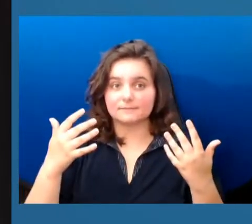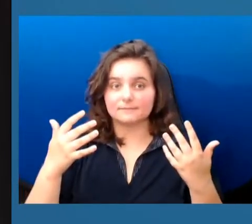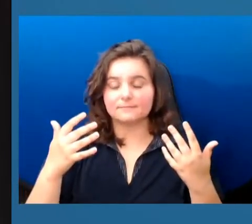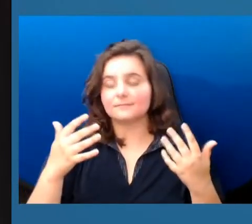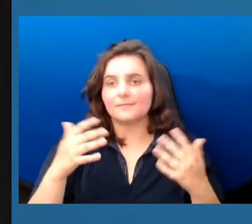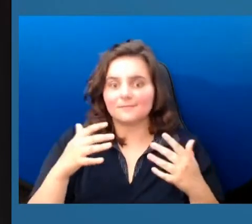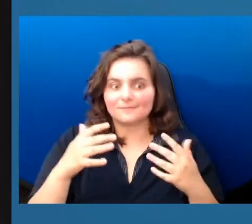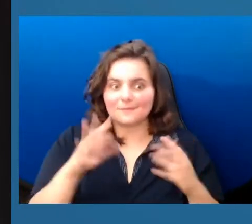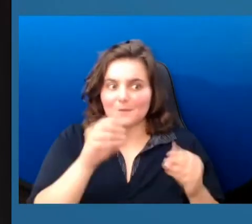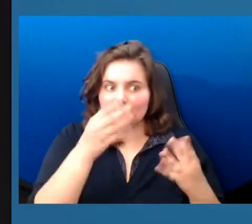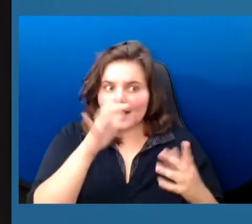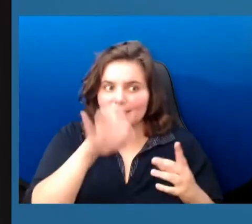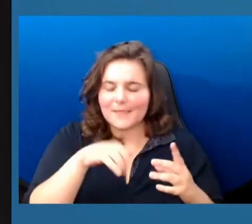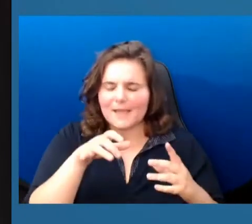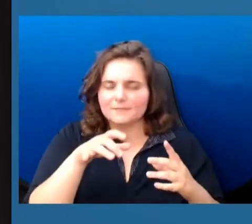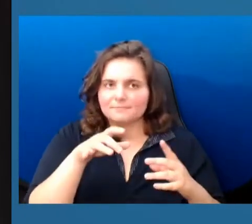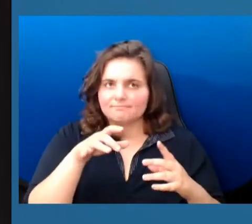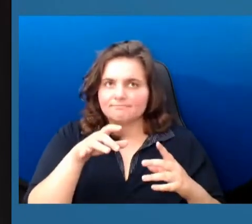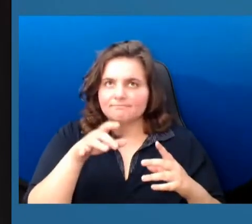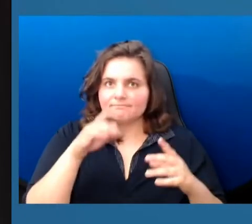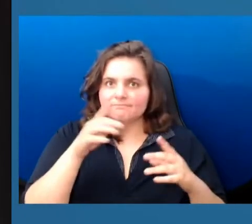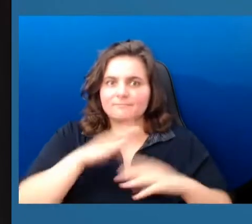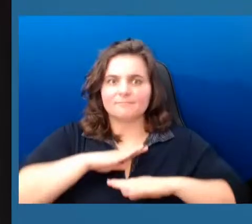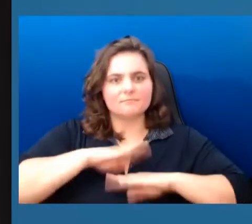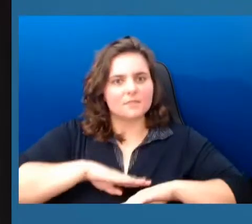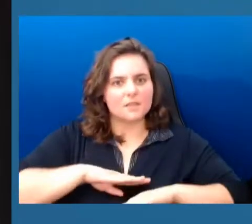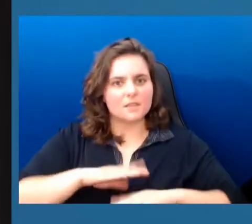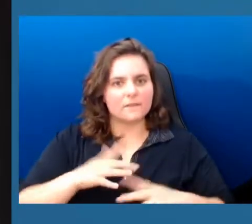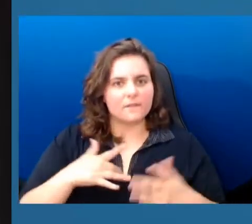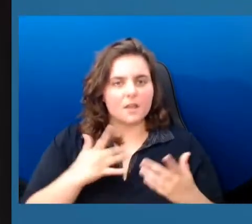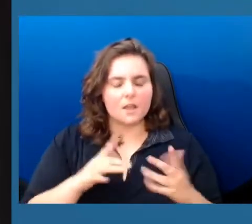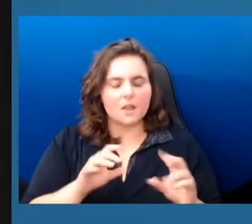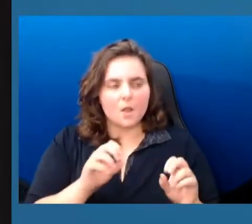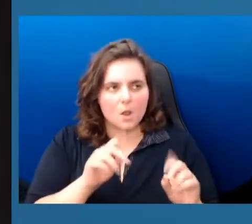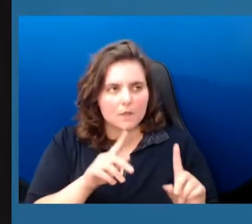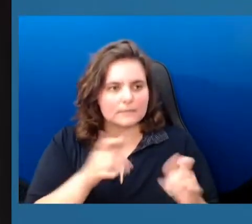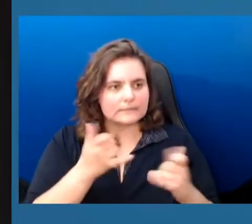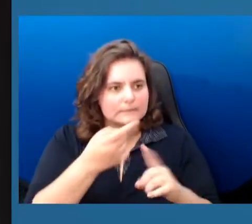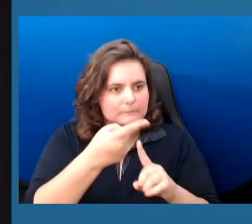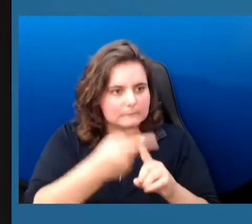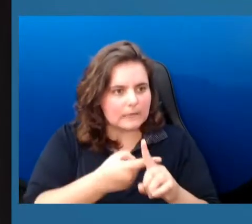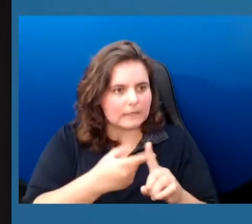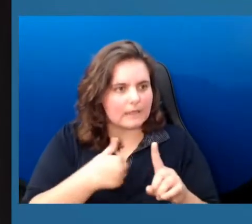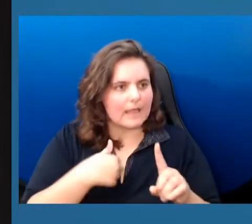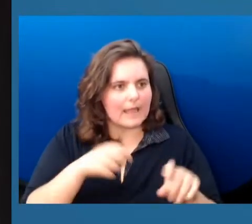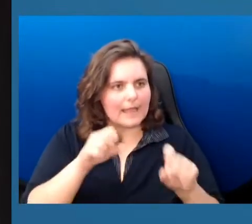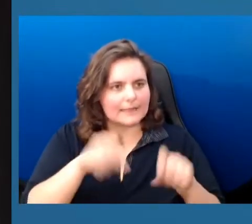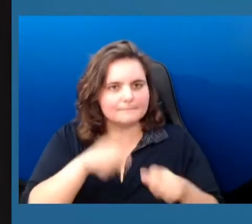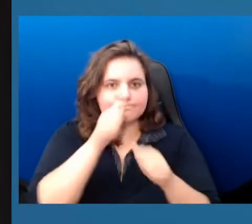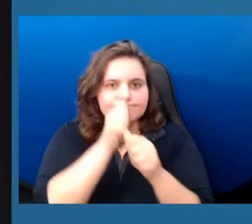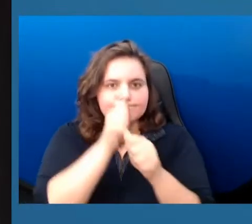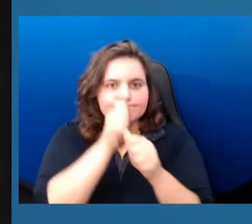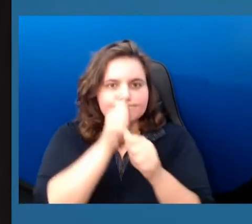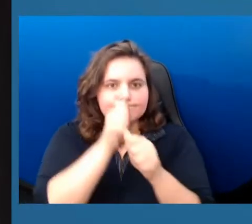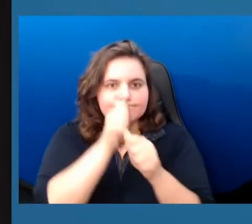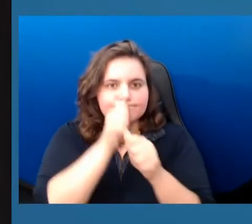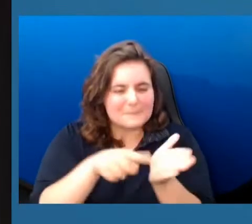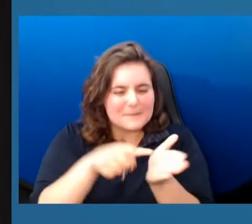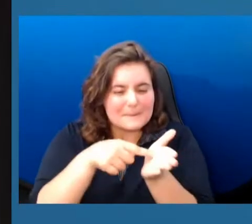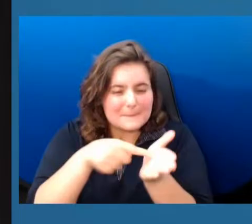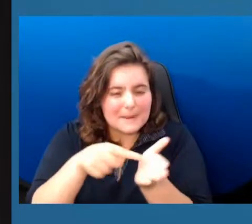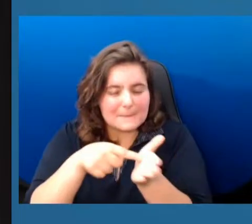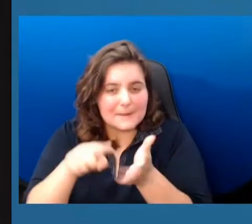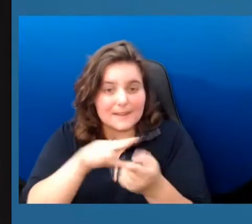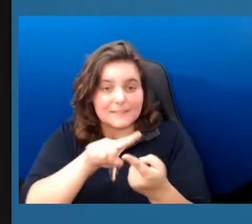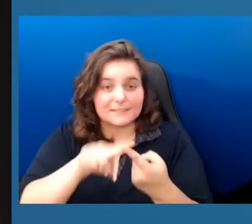think this month I'll be able to make ends meet. I think I'll be able to get through until I find that next job is